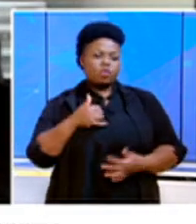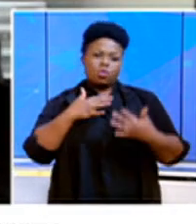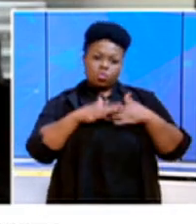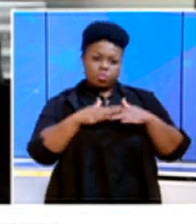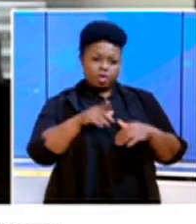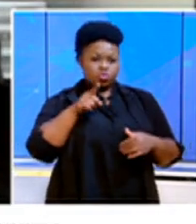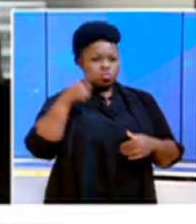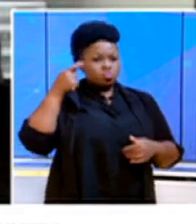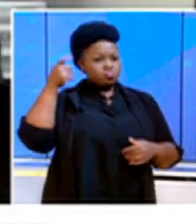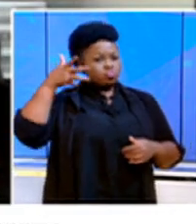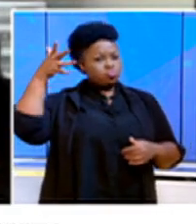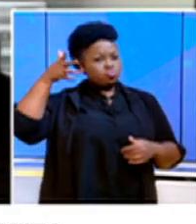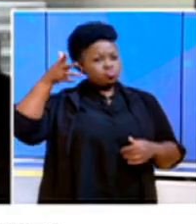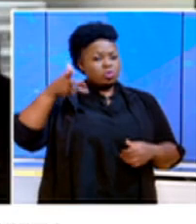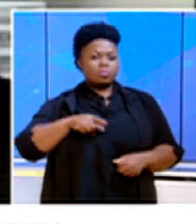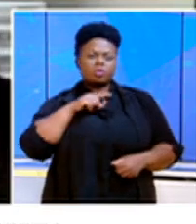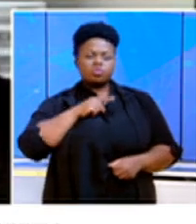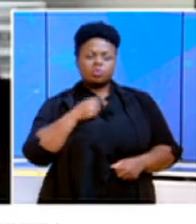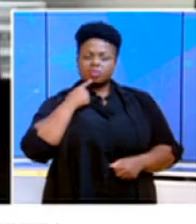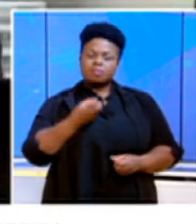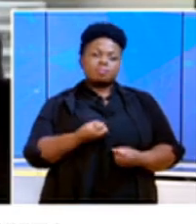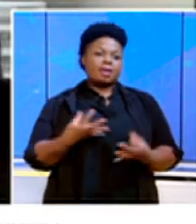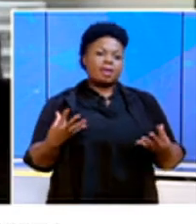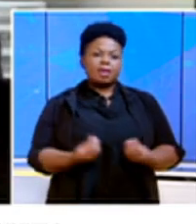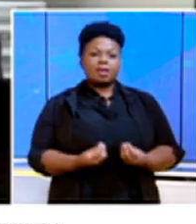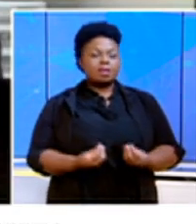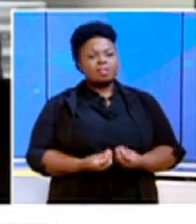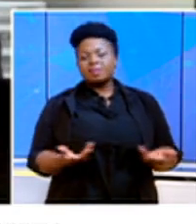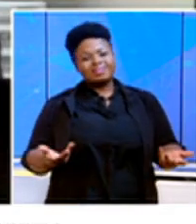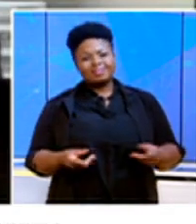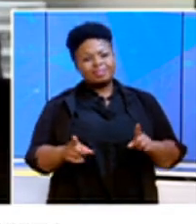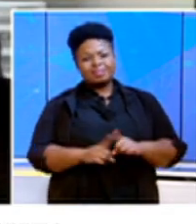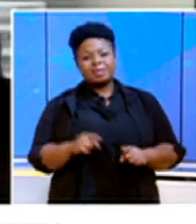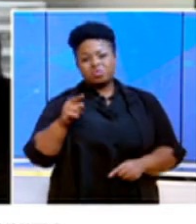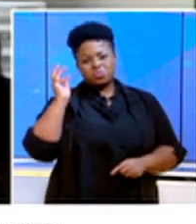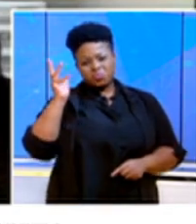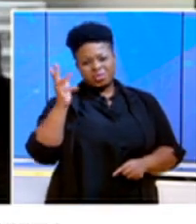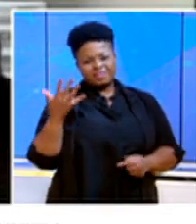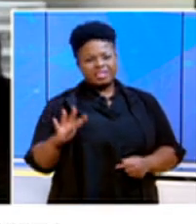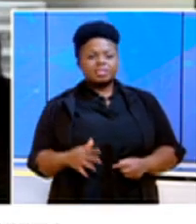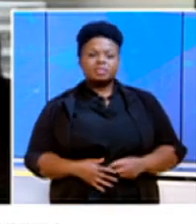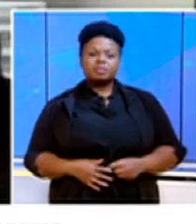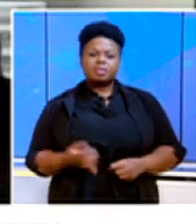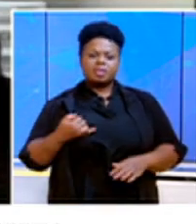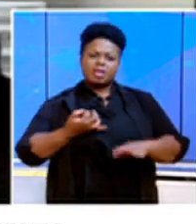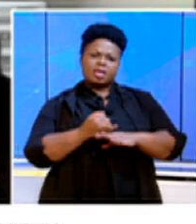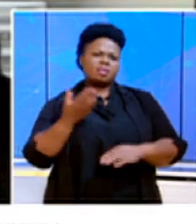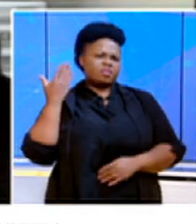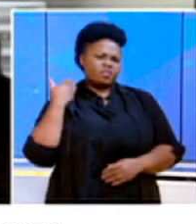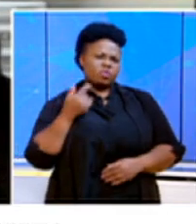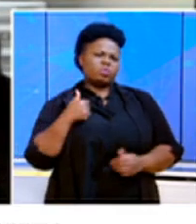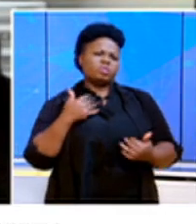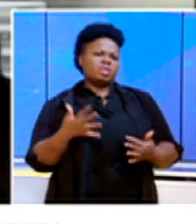You were a speaker at this webinar, and you had a lot to say. A lot of what we've been speaking about, you spoke at it. But a bit earlier in the interview, when